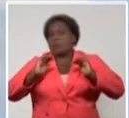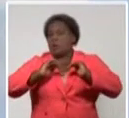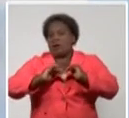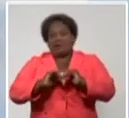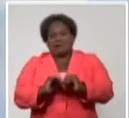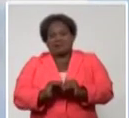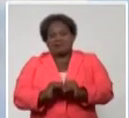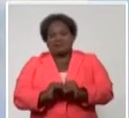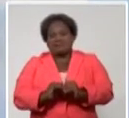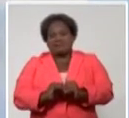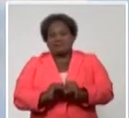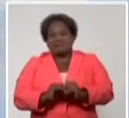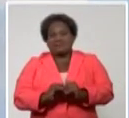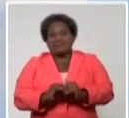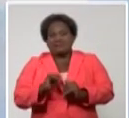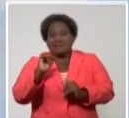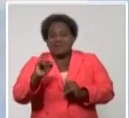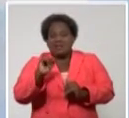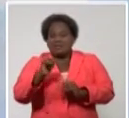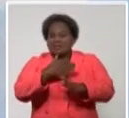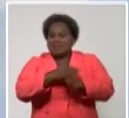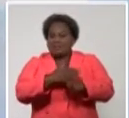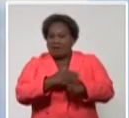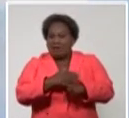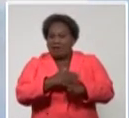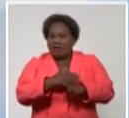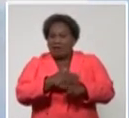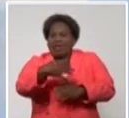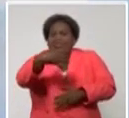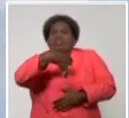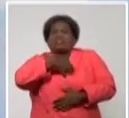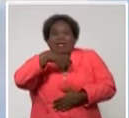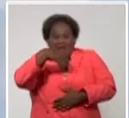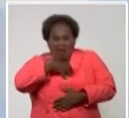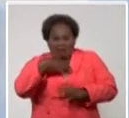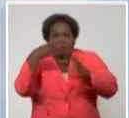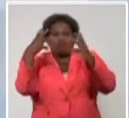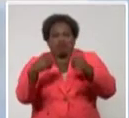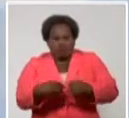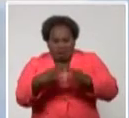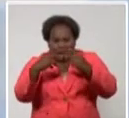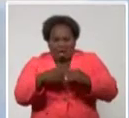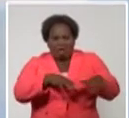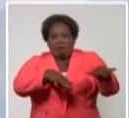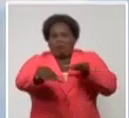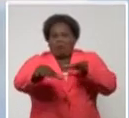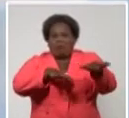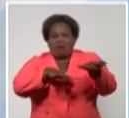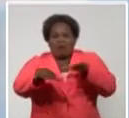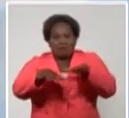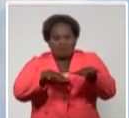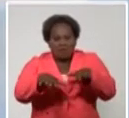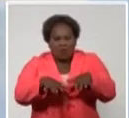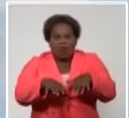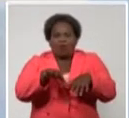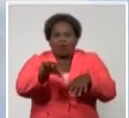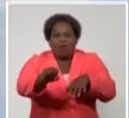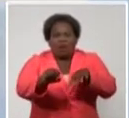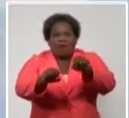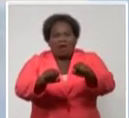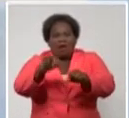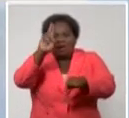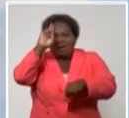to date, we haven't had any critical cases. This is the result of measures taken to detect, hospitalize and